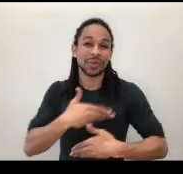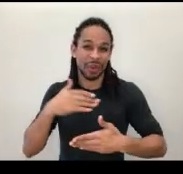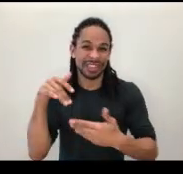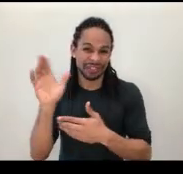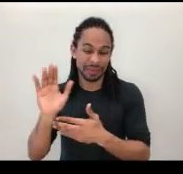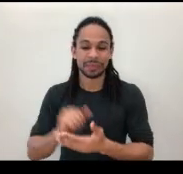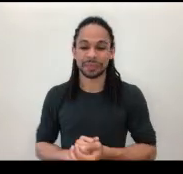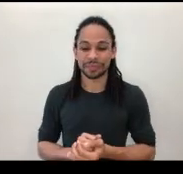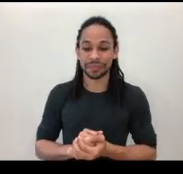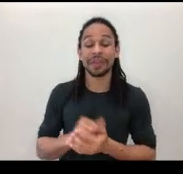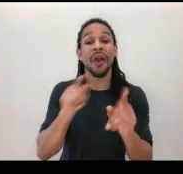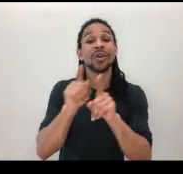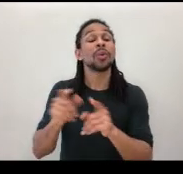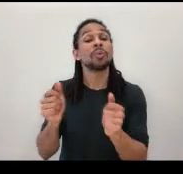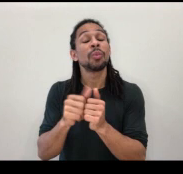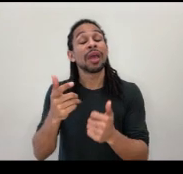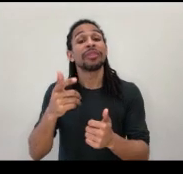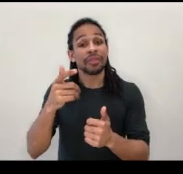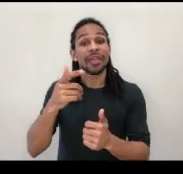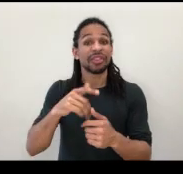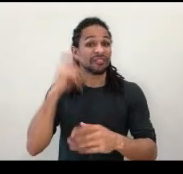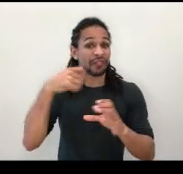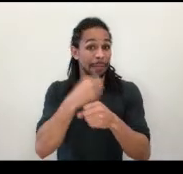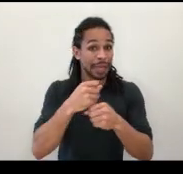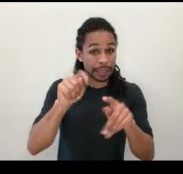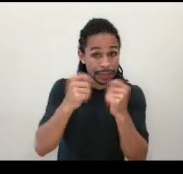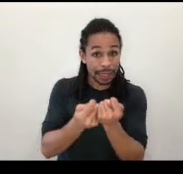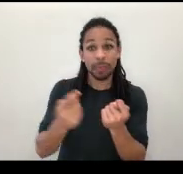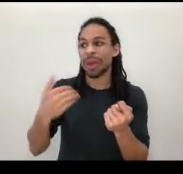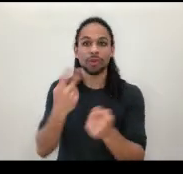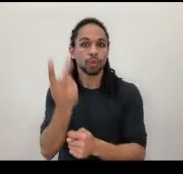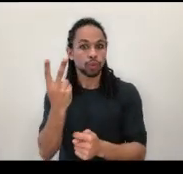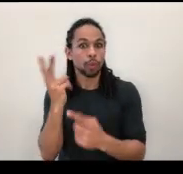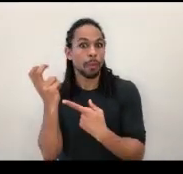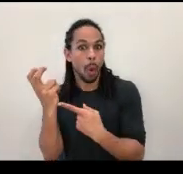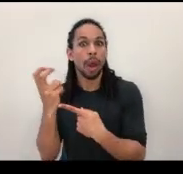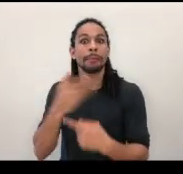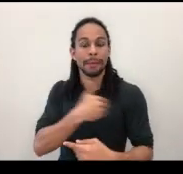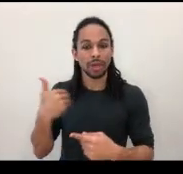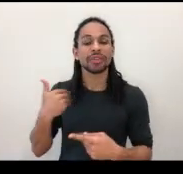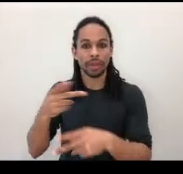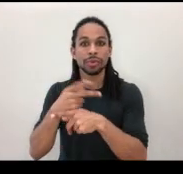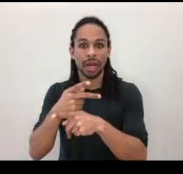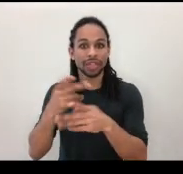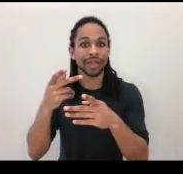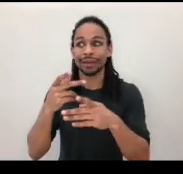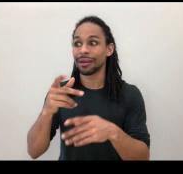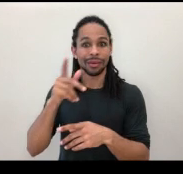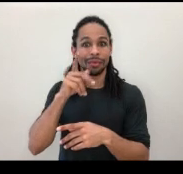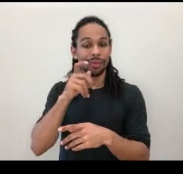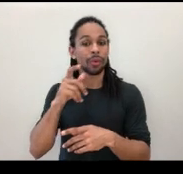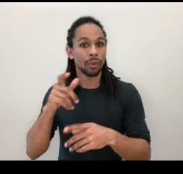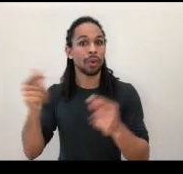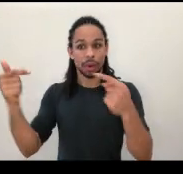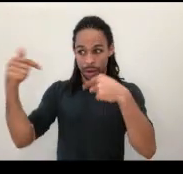guys enjoyed the film. Along with the members of the filmmaking team, we also have two other members of the production who are here to